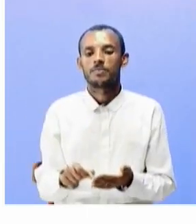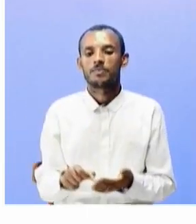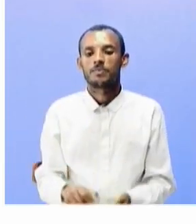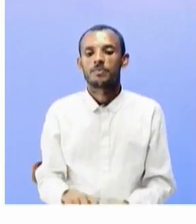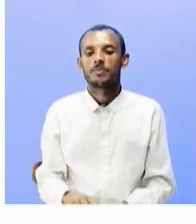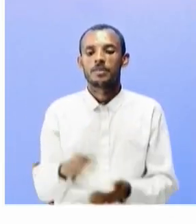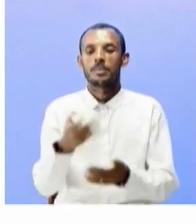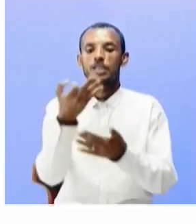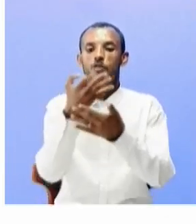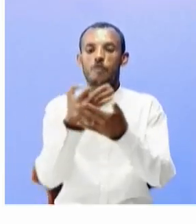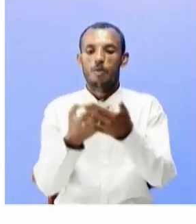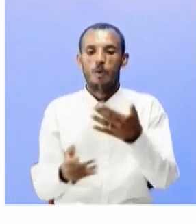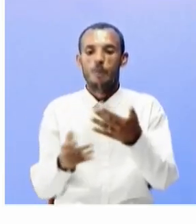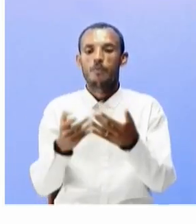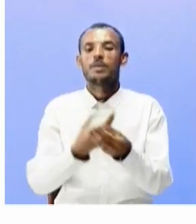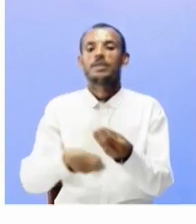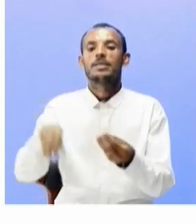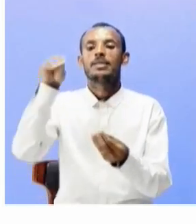in the form of sum.